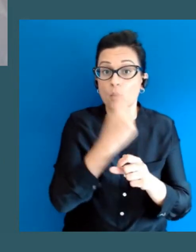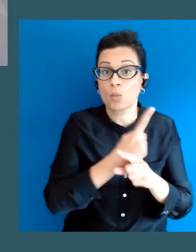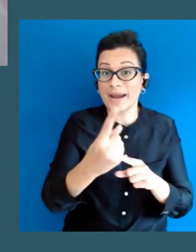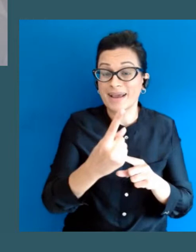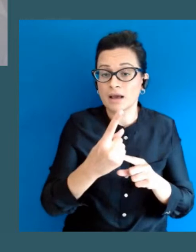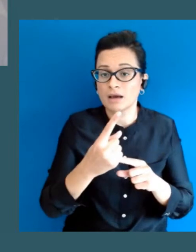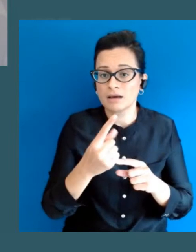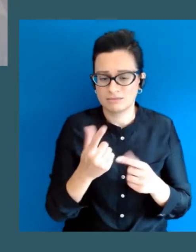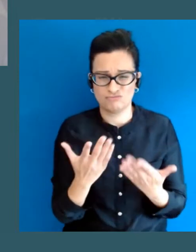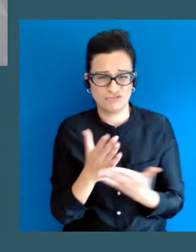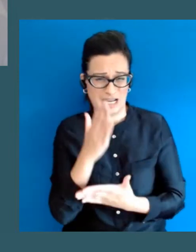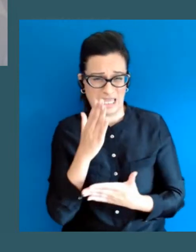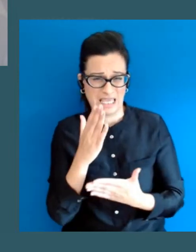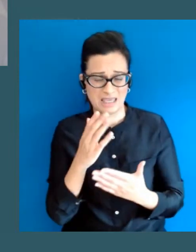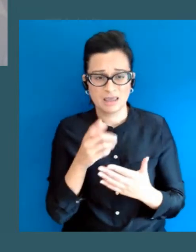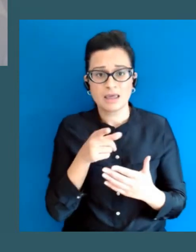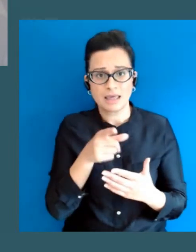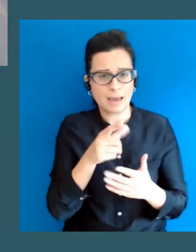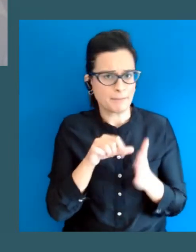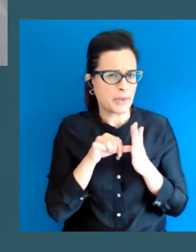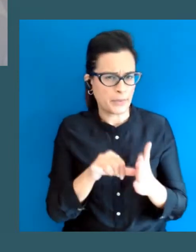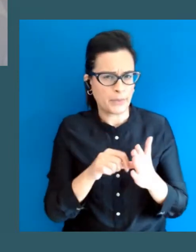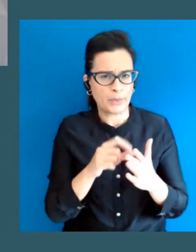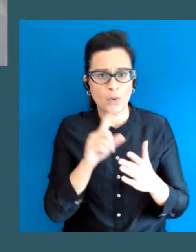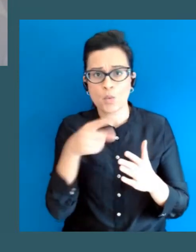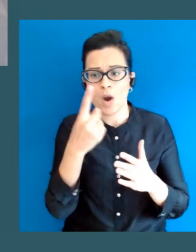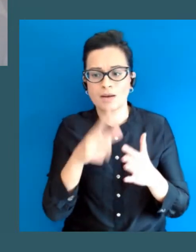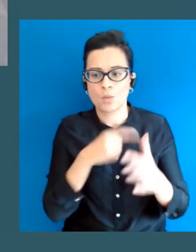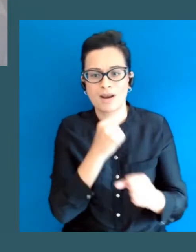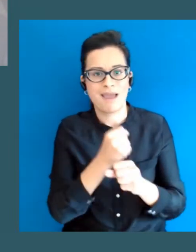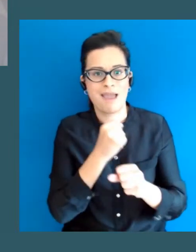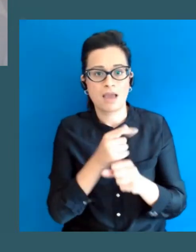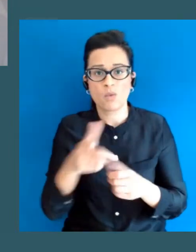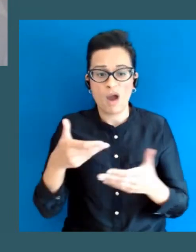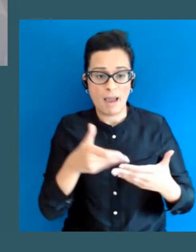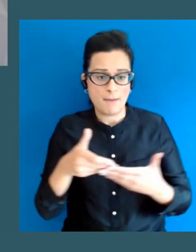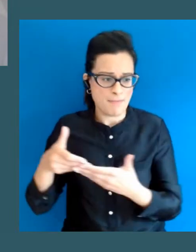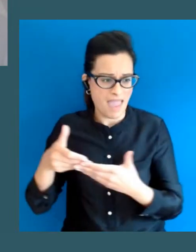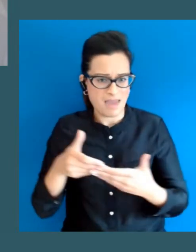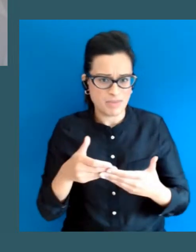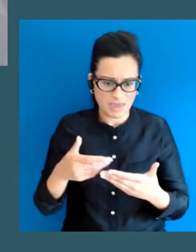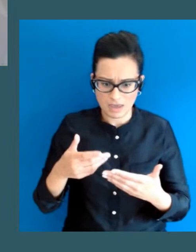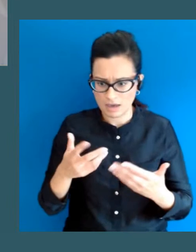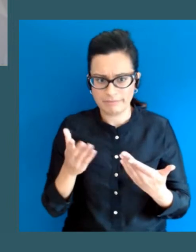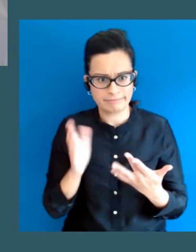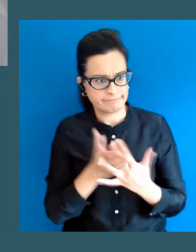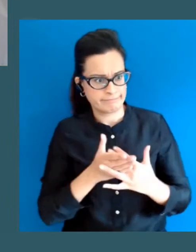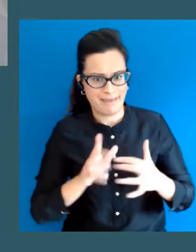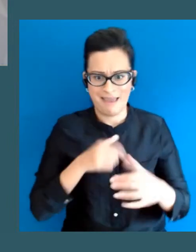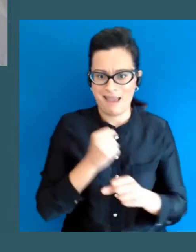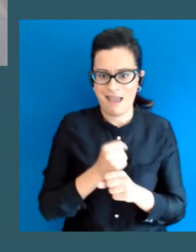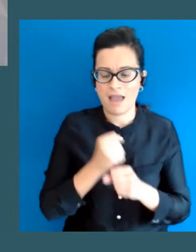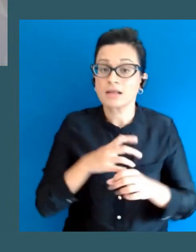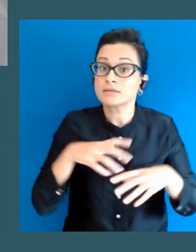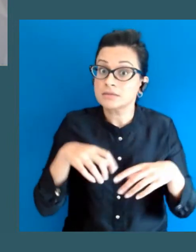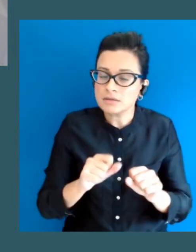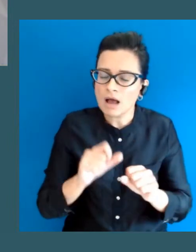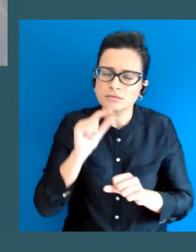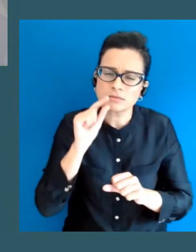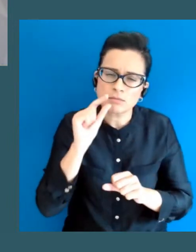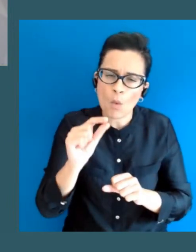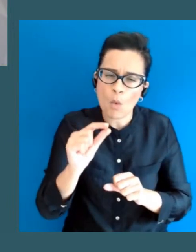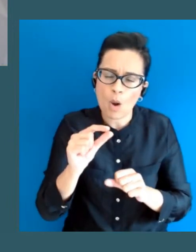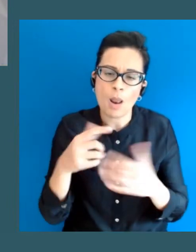of that, it can be quite difficult when baby's not had solids anyway to start with. So always start small anyway. But yeah.